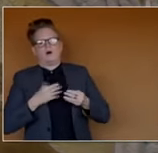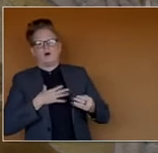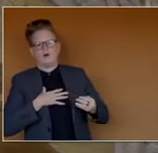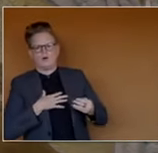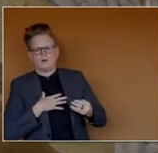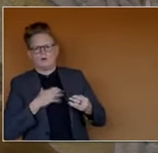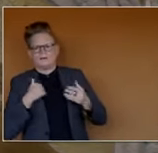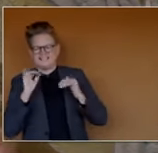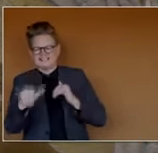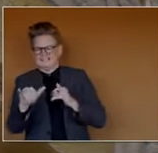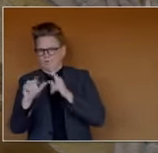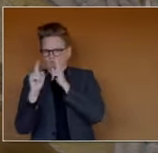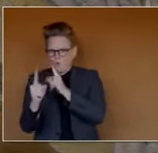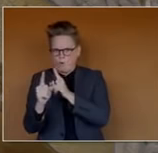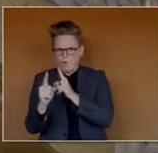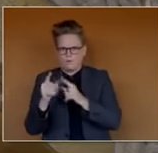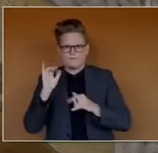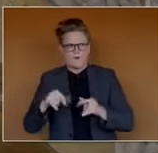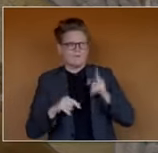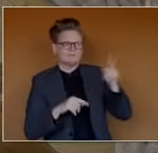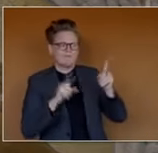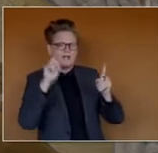governor's leadership, we are now